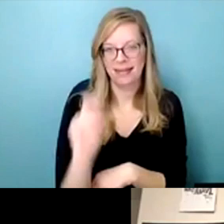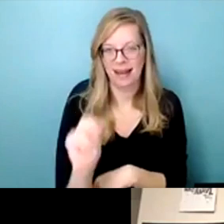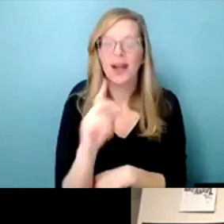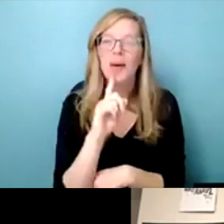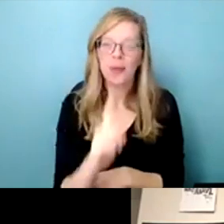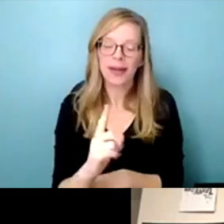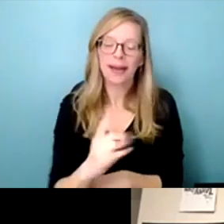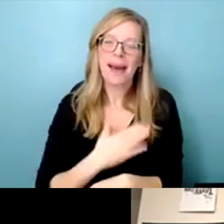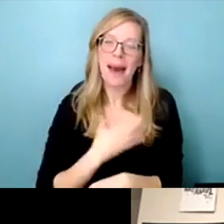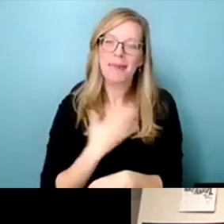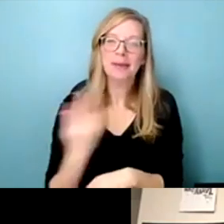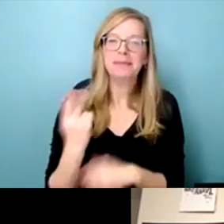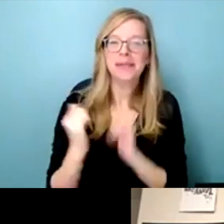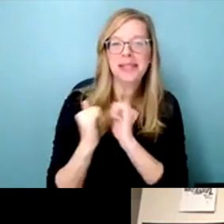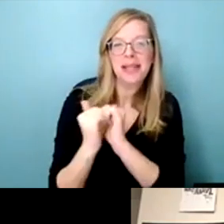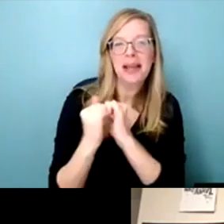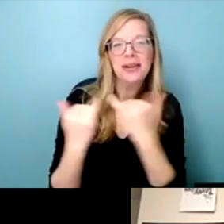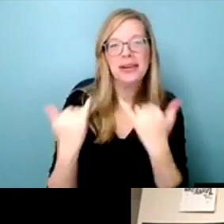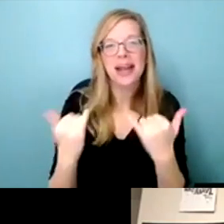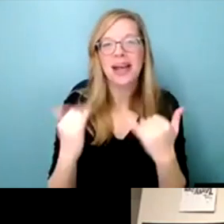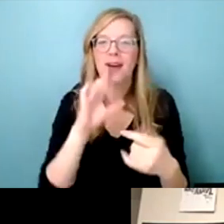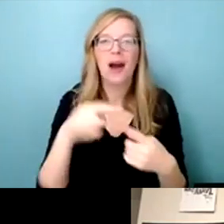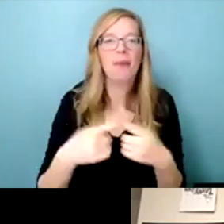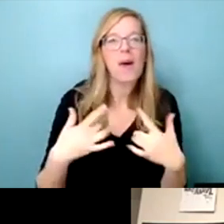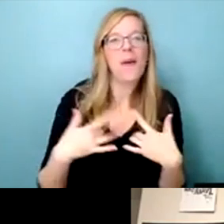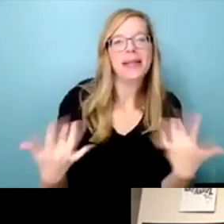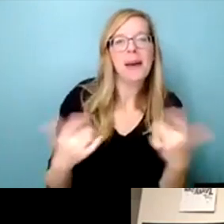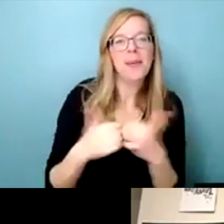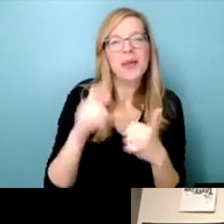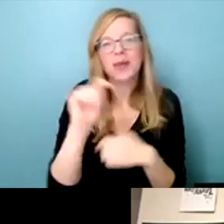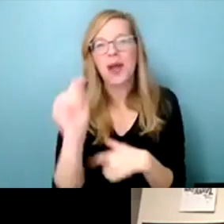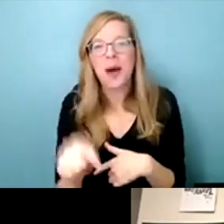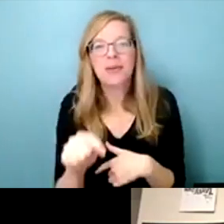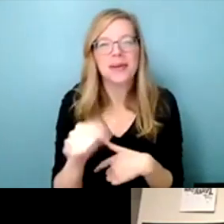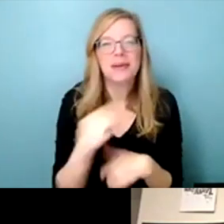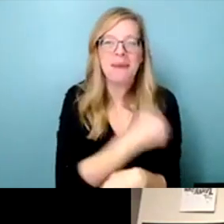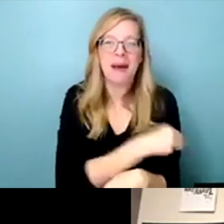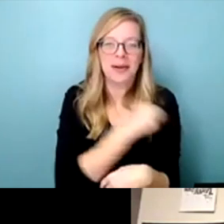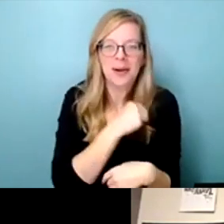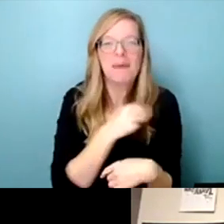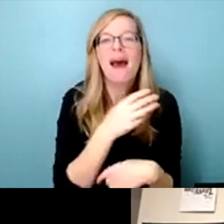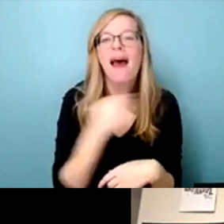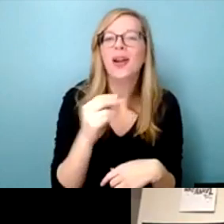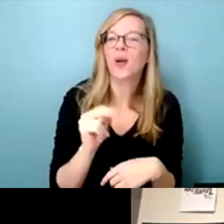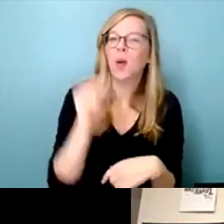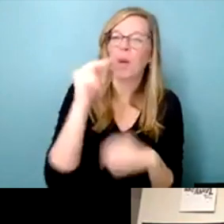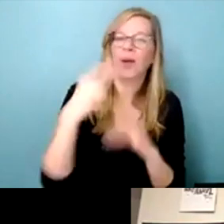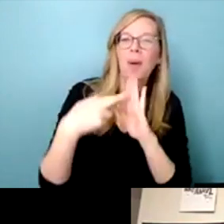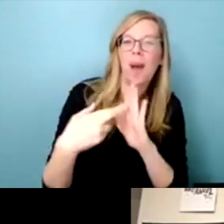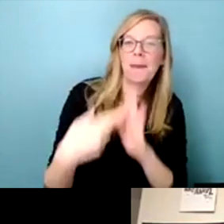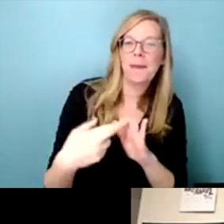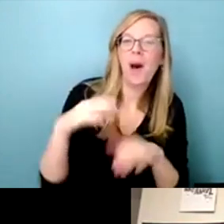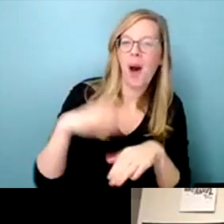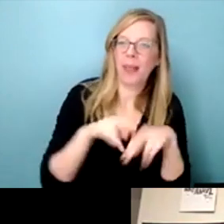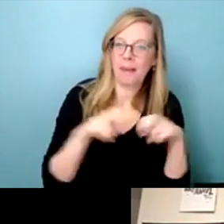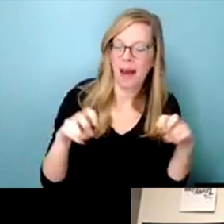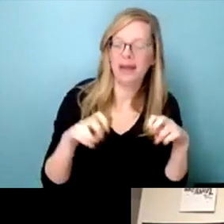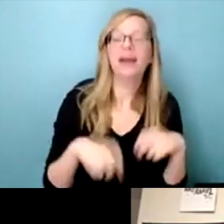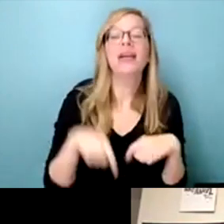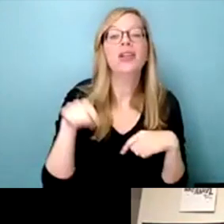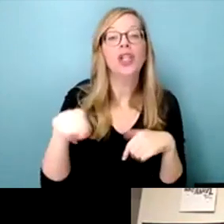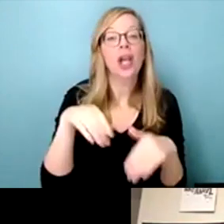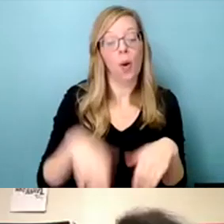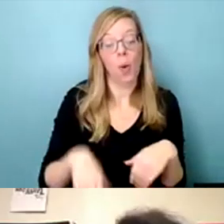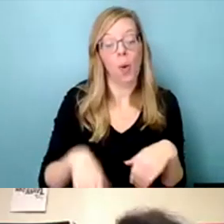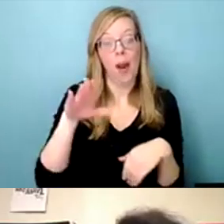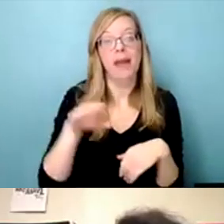about all the good work that's happening up in Thompson, Manitoba, and to have a Northern rep on the panel. So Kim Hicks was raised in Churchill, Manitoba,